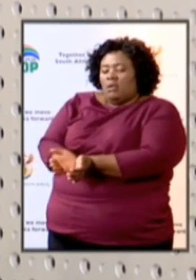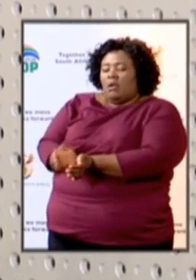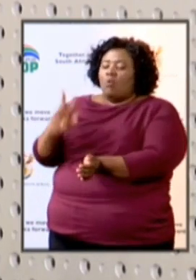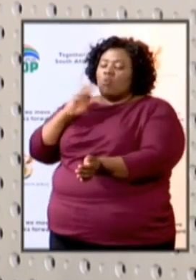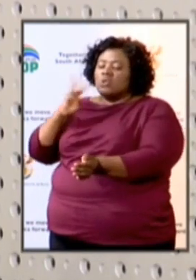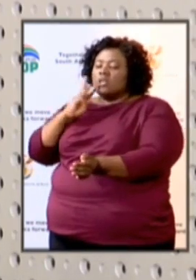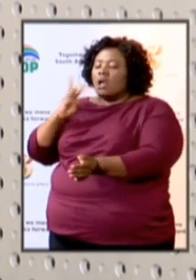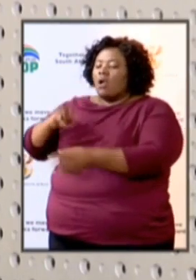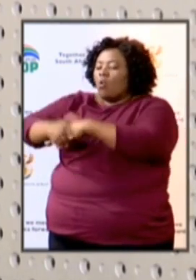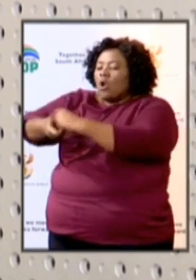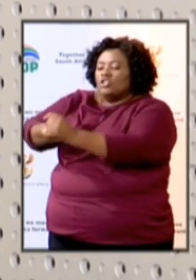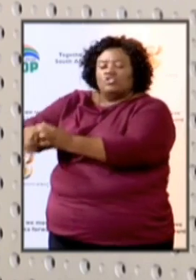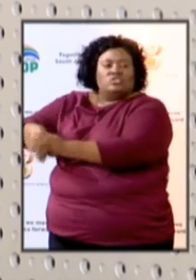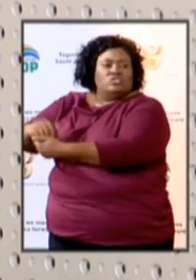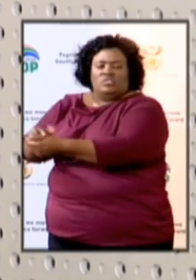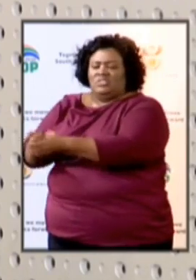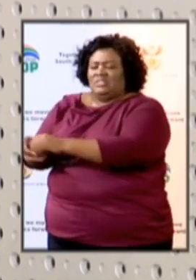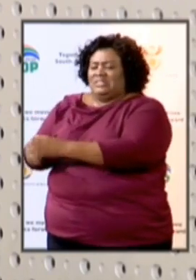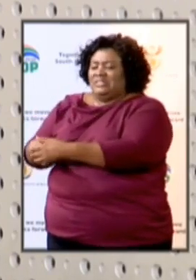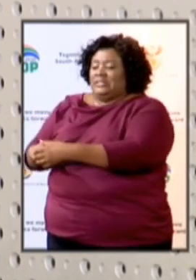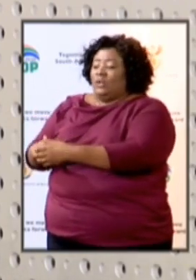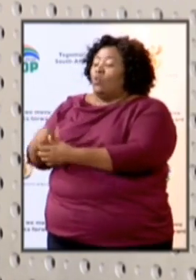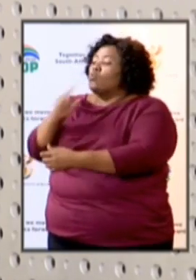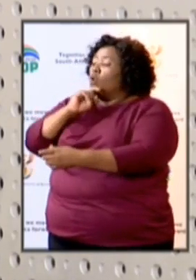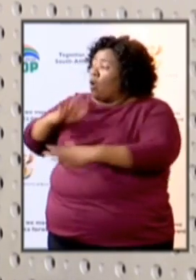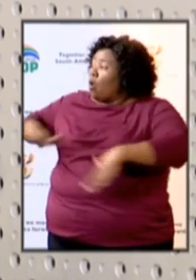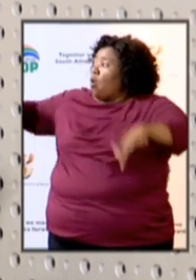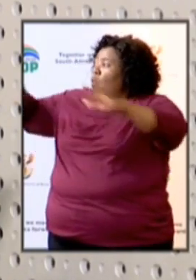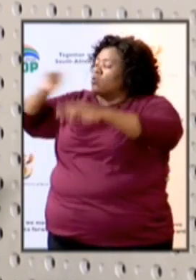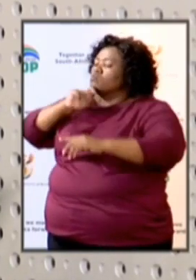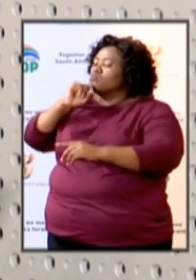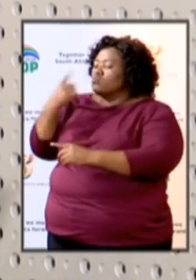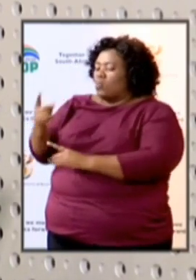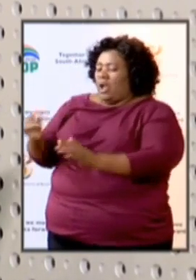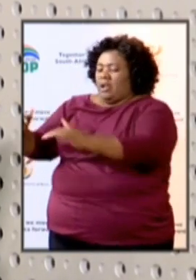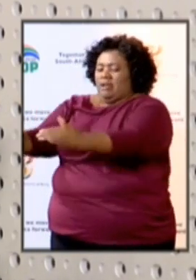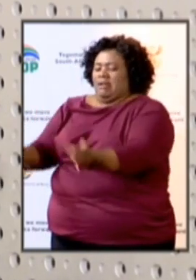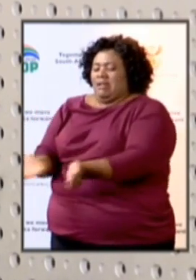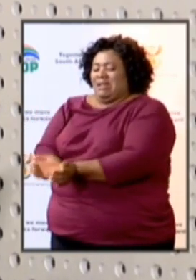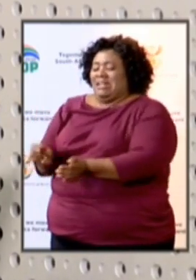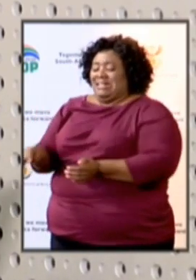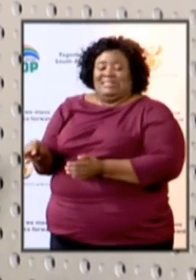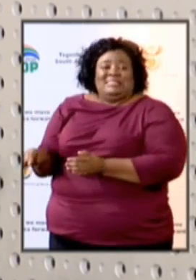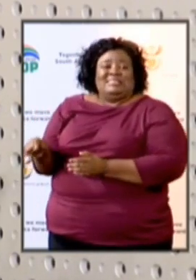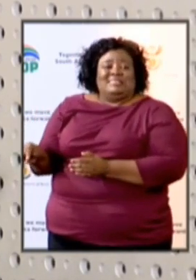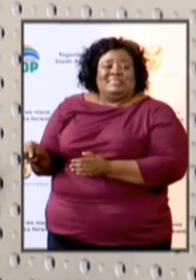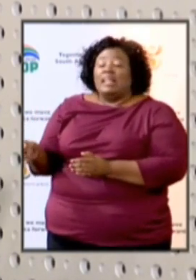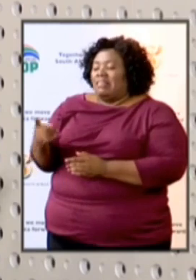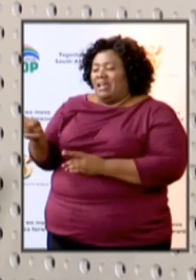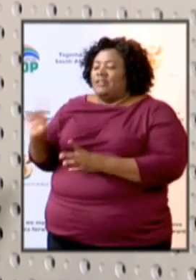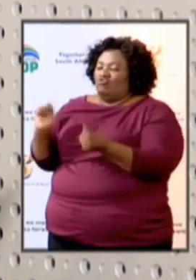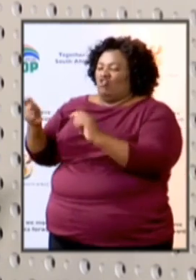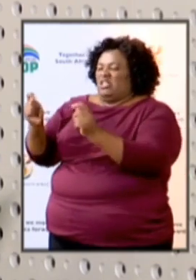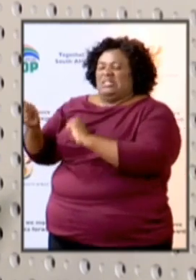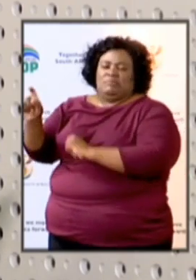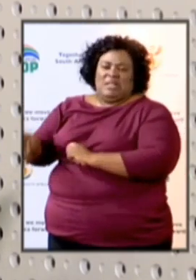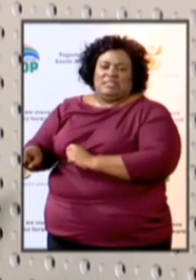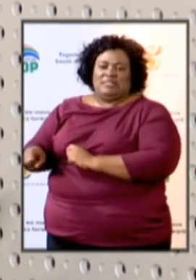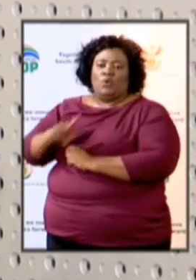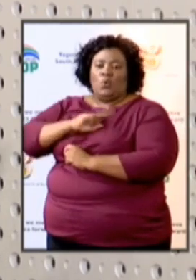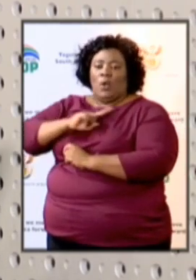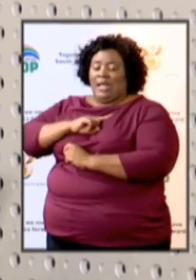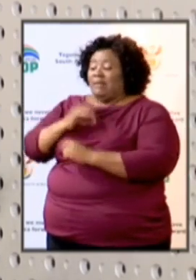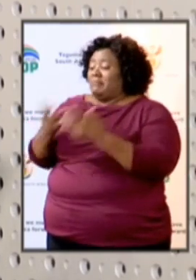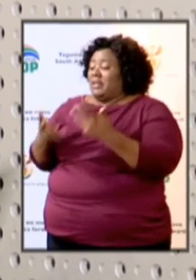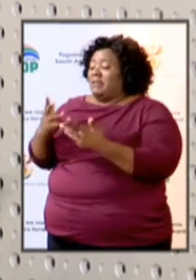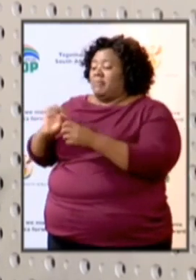Those practices must be changed, because if we wash hands in one basin, we may be putting coronavirus in the